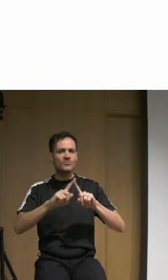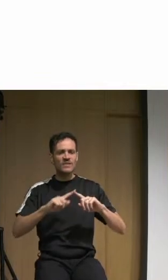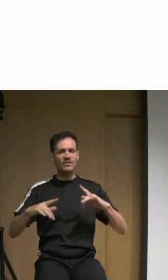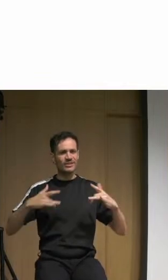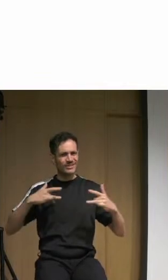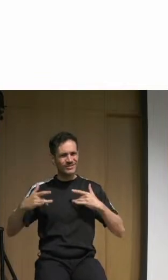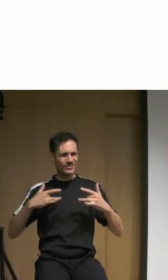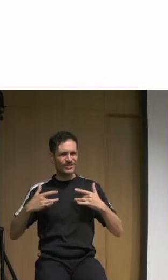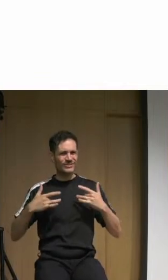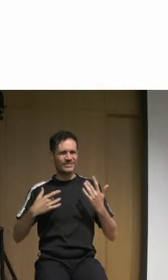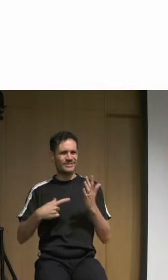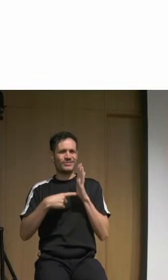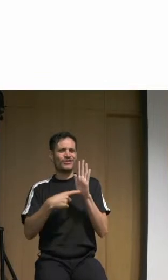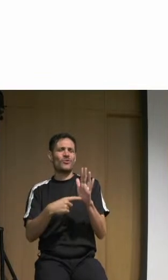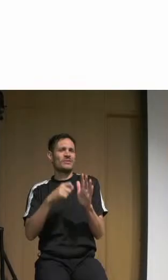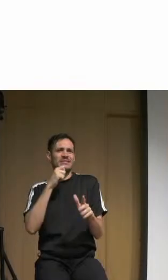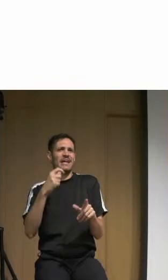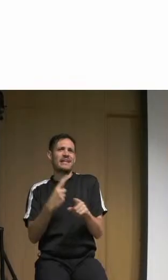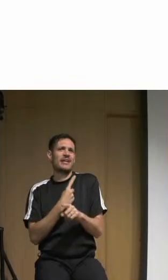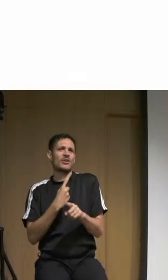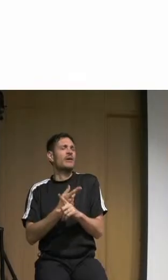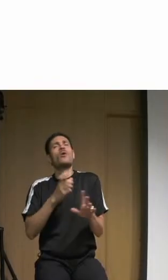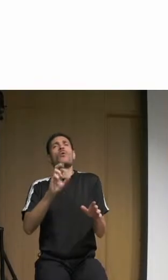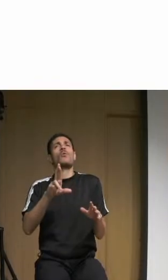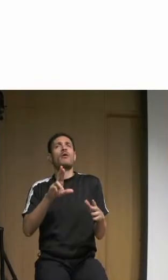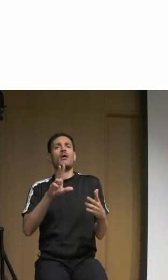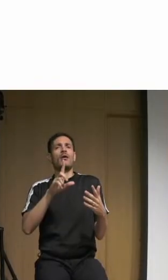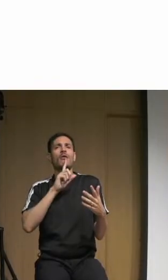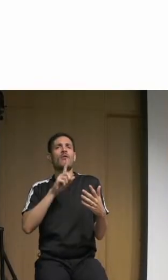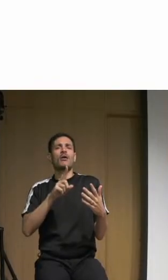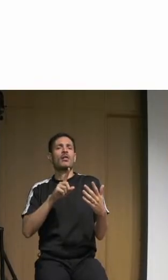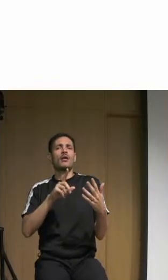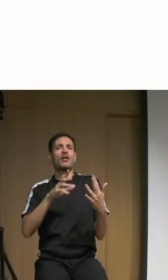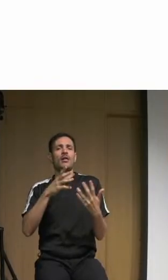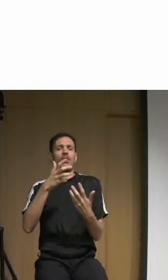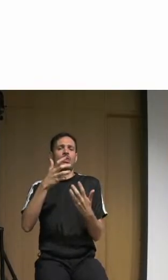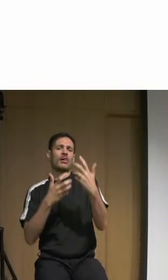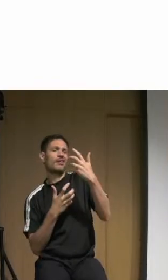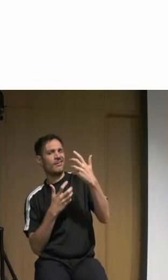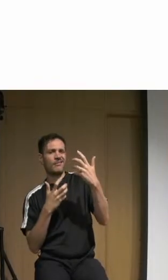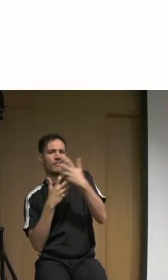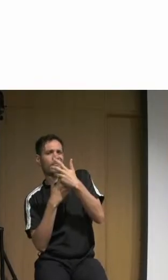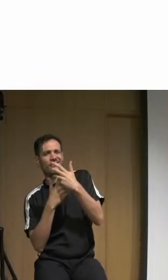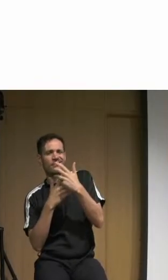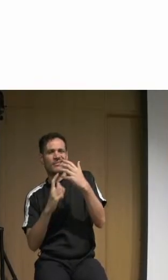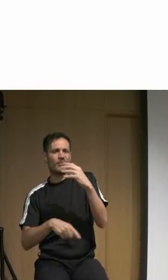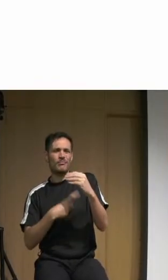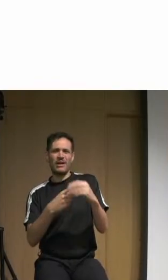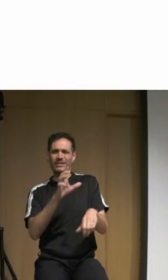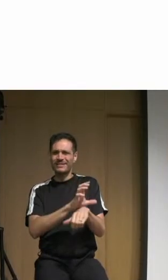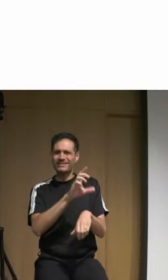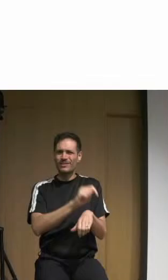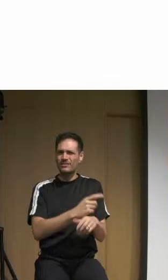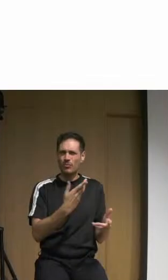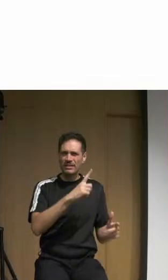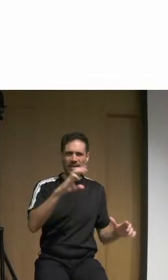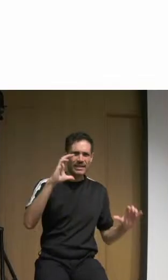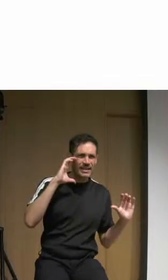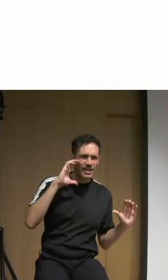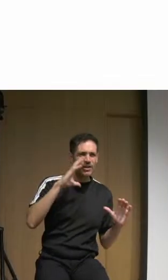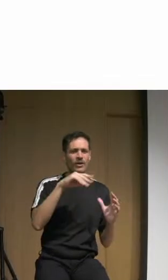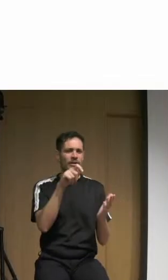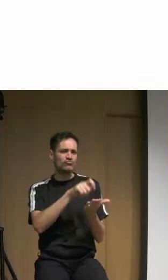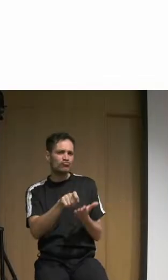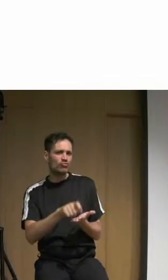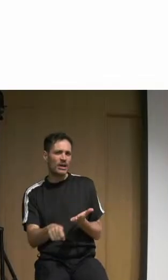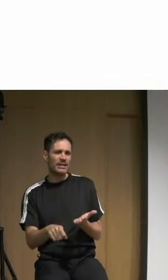inaccurate, let me say a disconnect between what the consultant is hearing and reflecting.